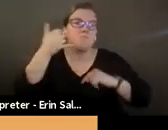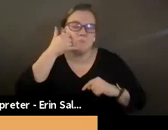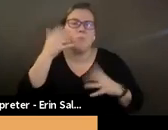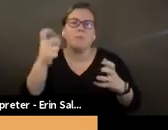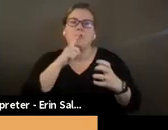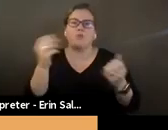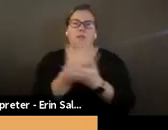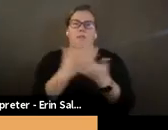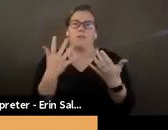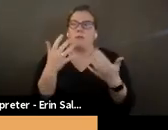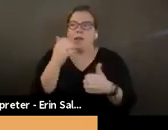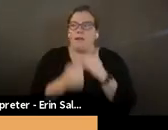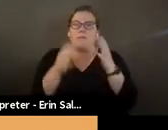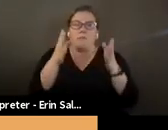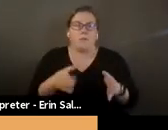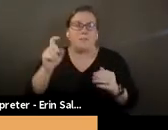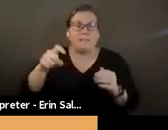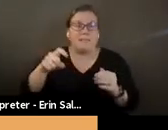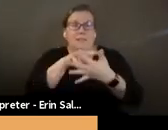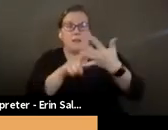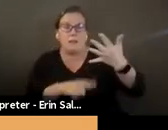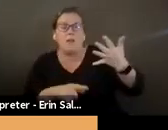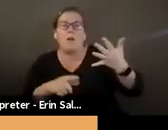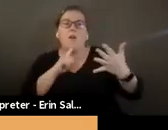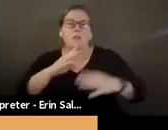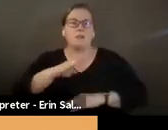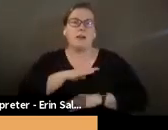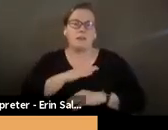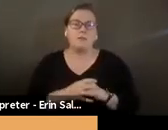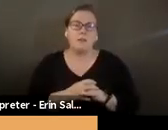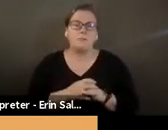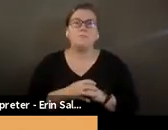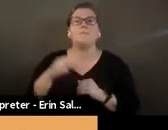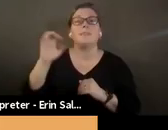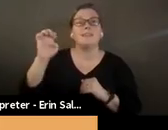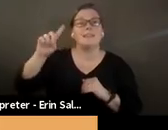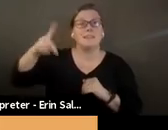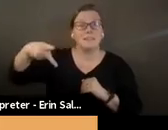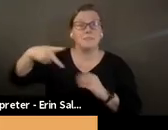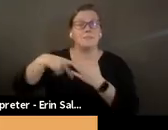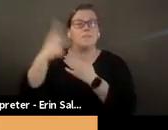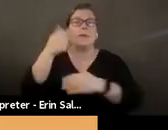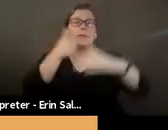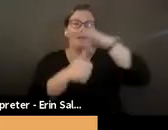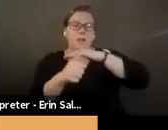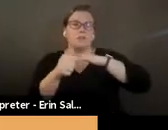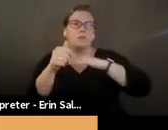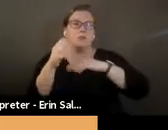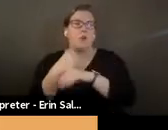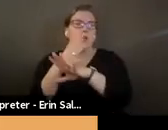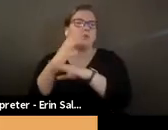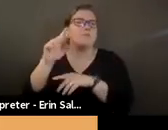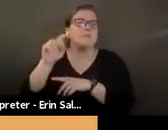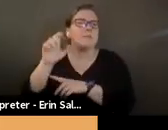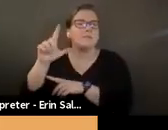The EDP program is housed within our telecommunications office and does a great job of